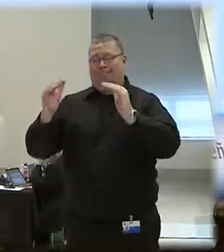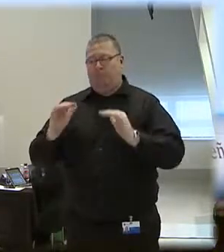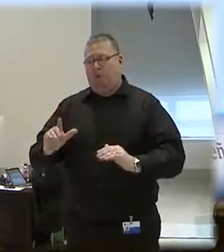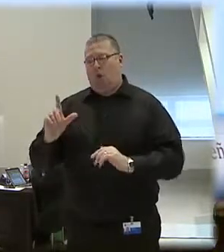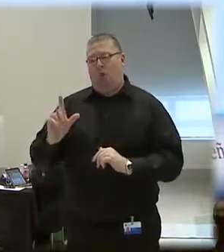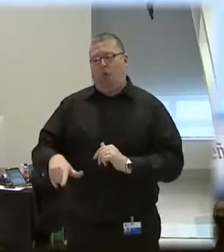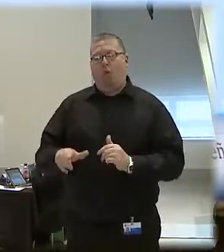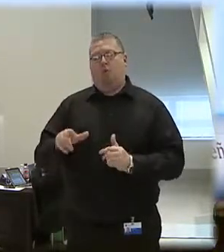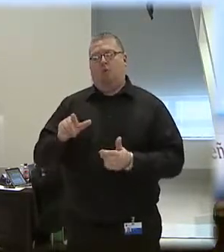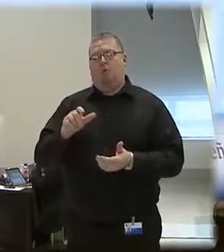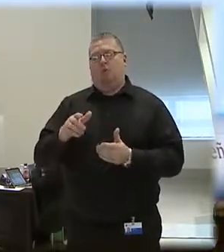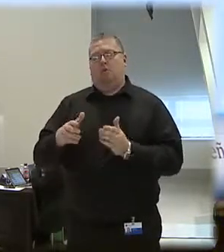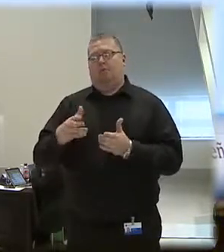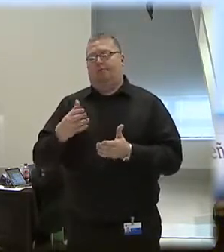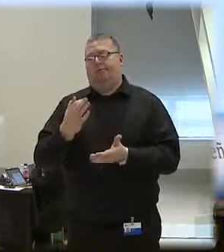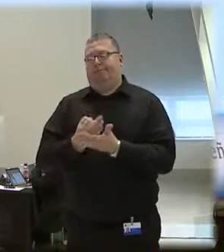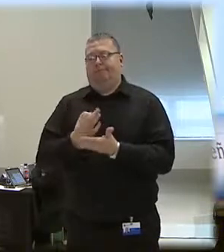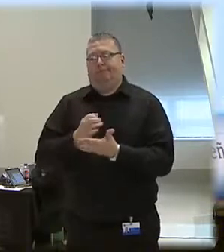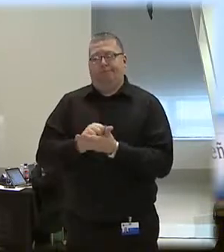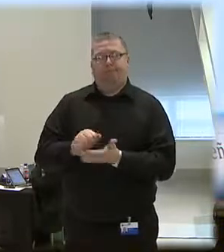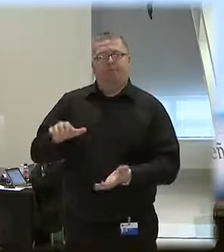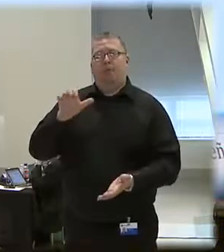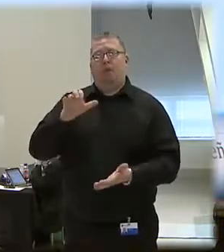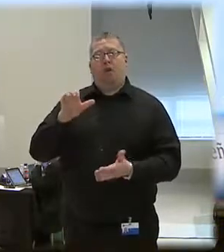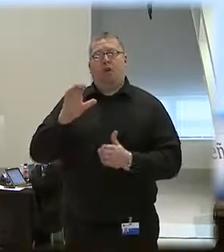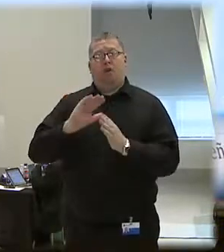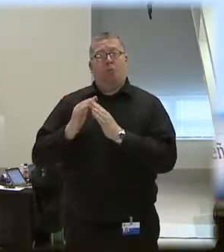also unfortunately often are the communities of color.